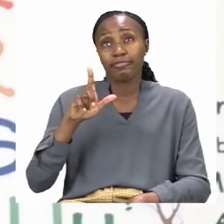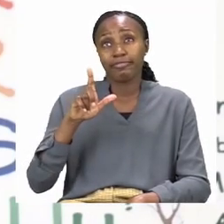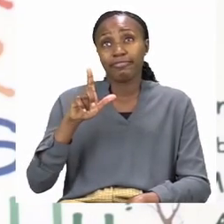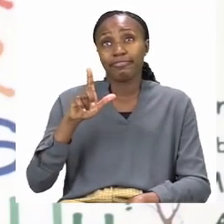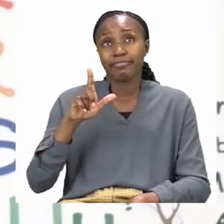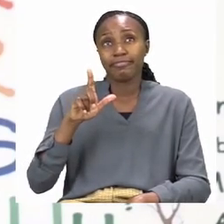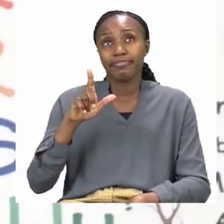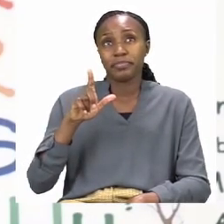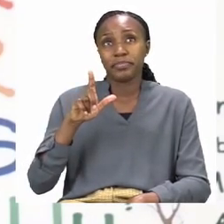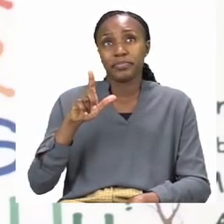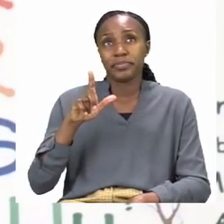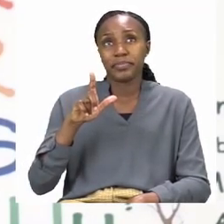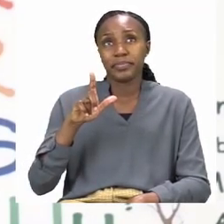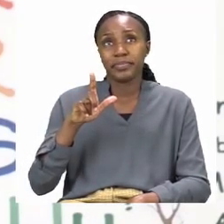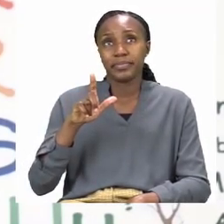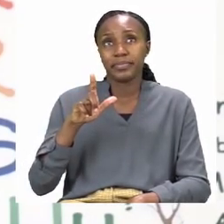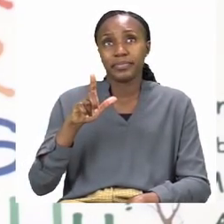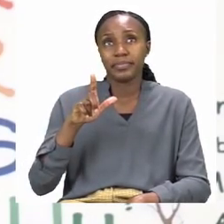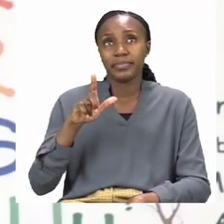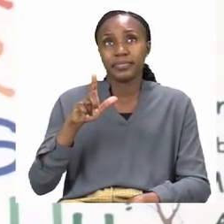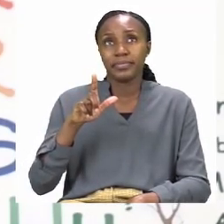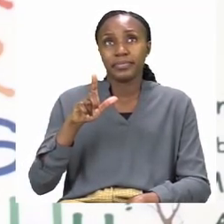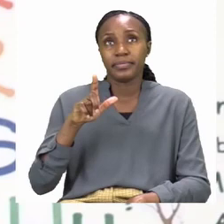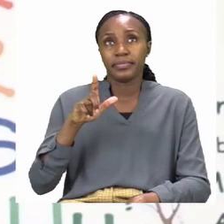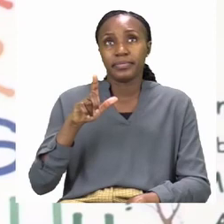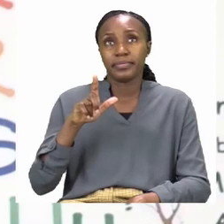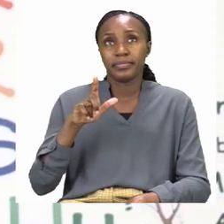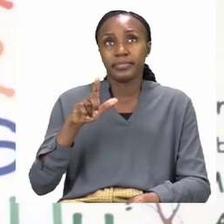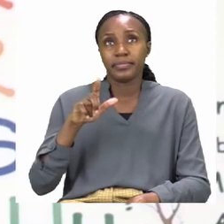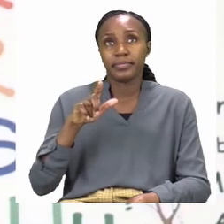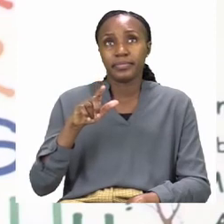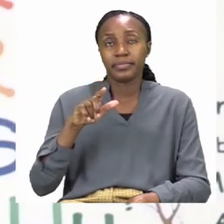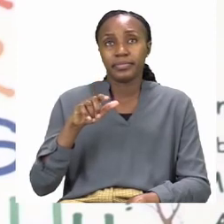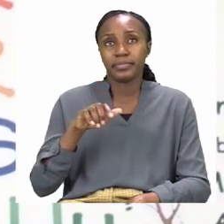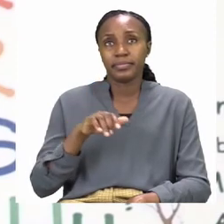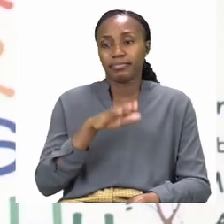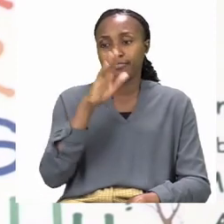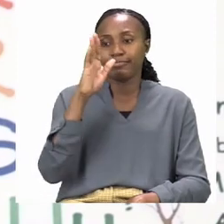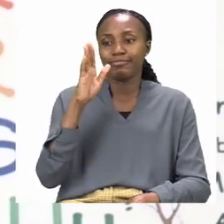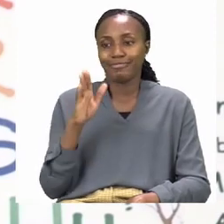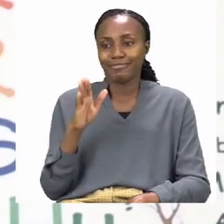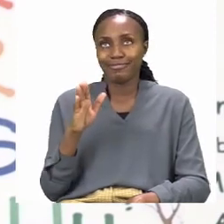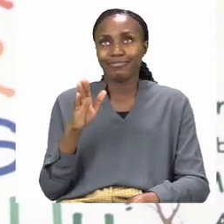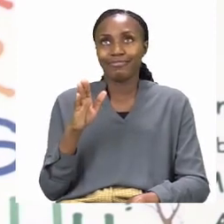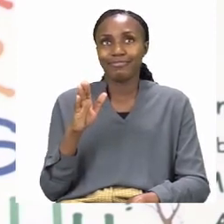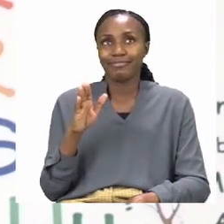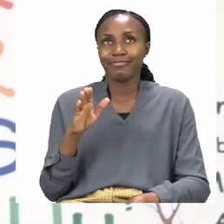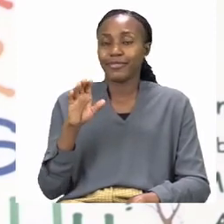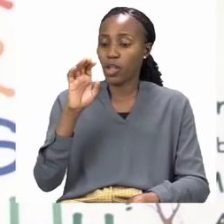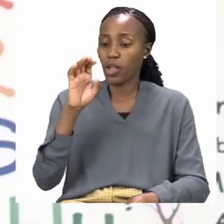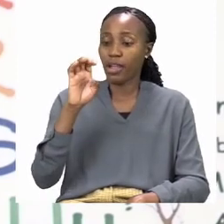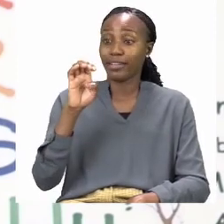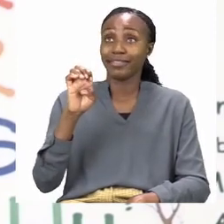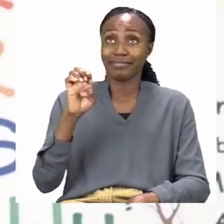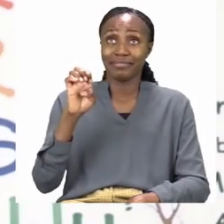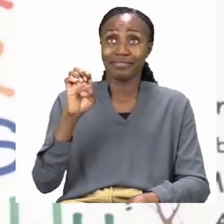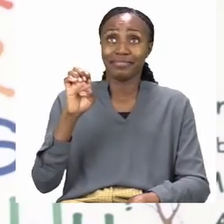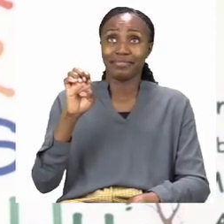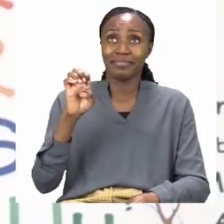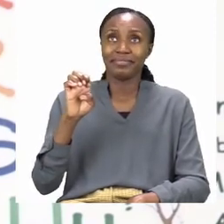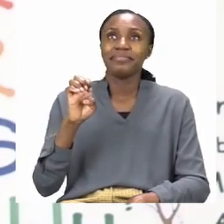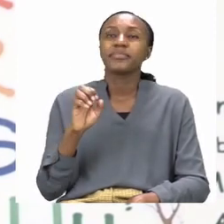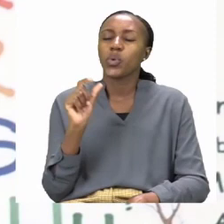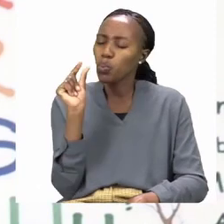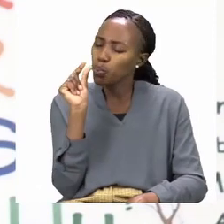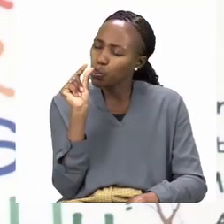an L all the way from the top down. And oops, the last one is our